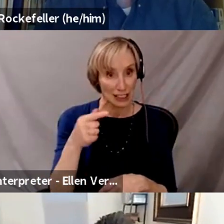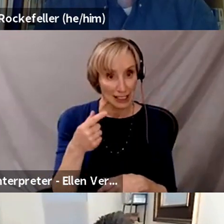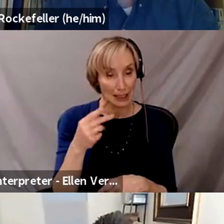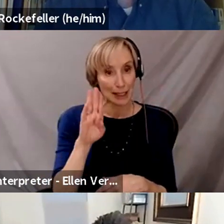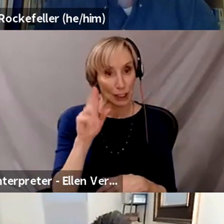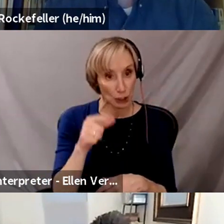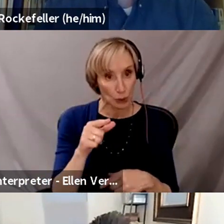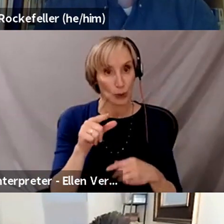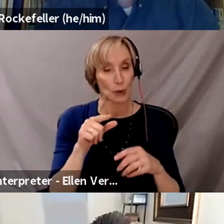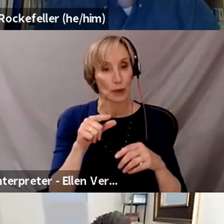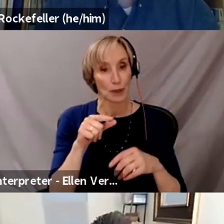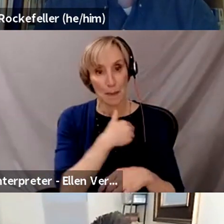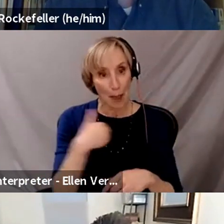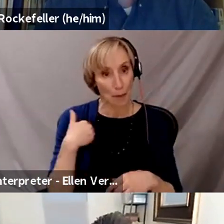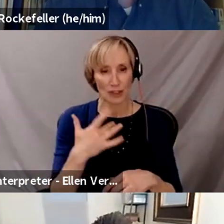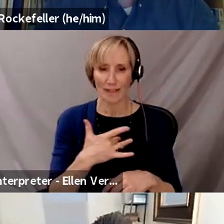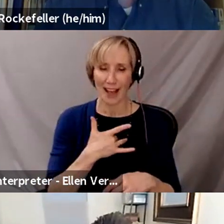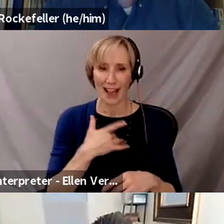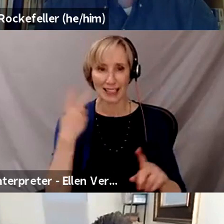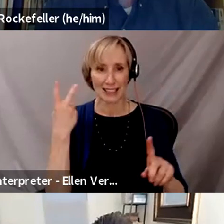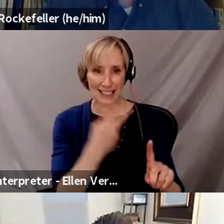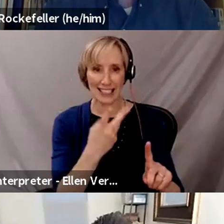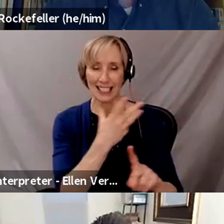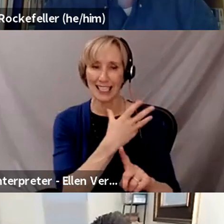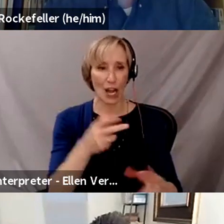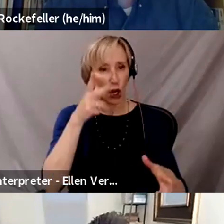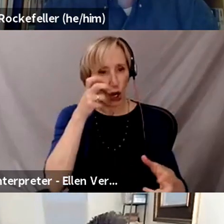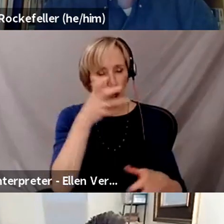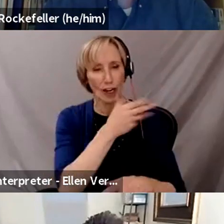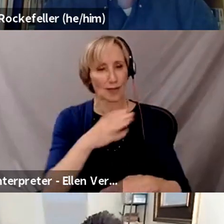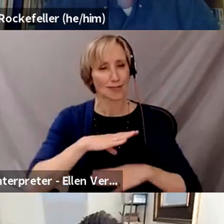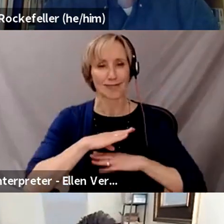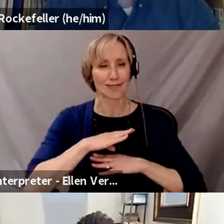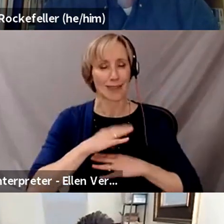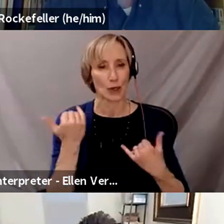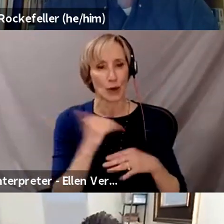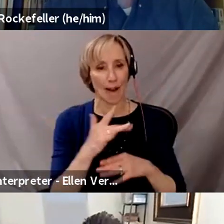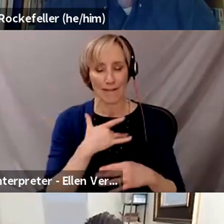represented, and that everyone leaves feeling encouraged and inspired tonight.